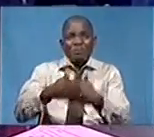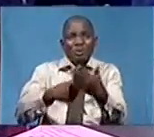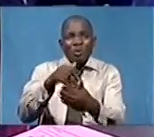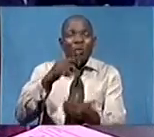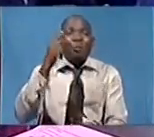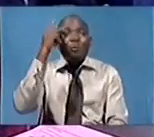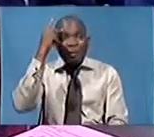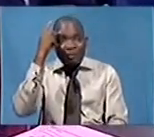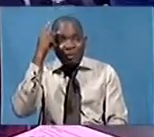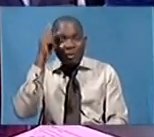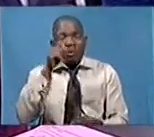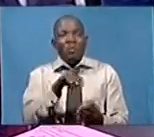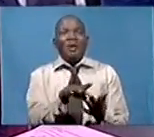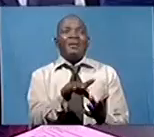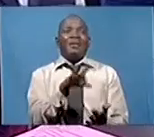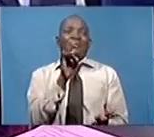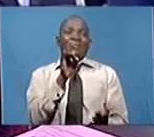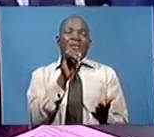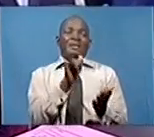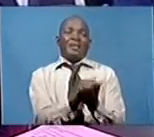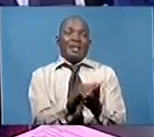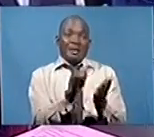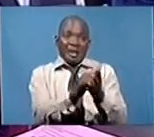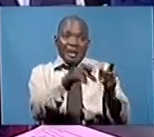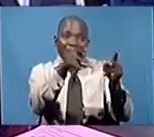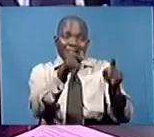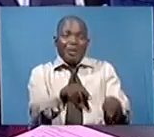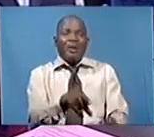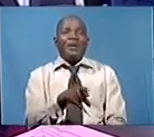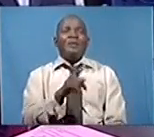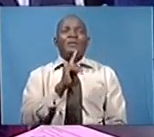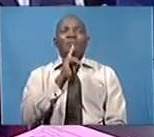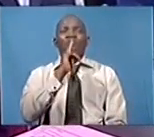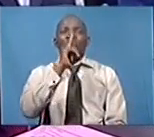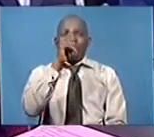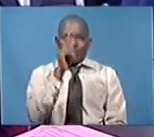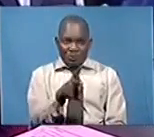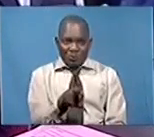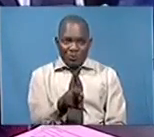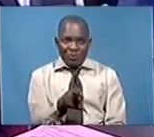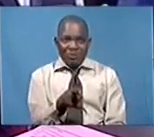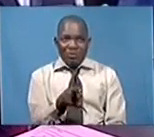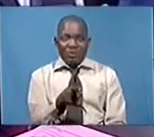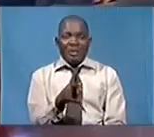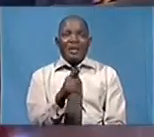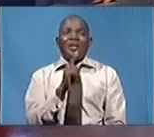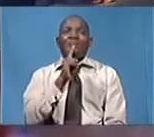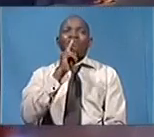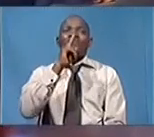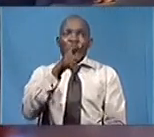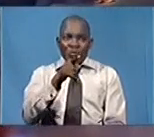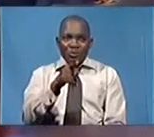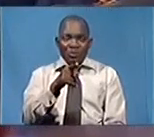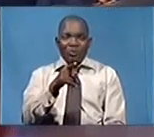to identify that a person is eligible or at